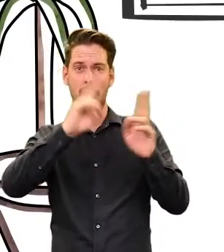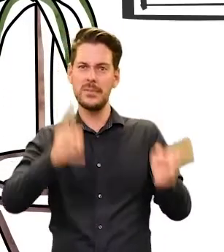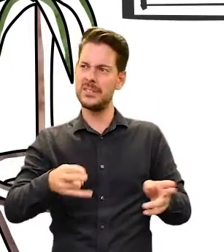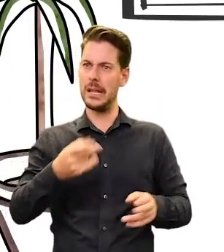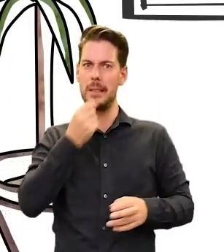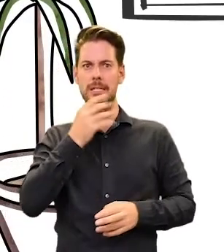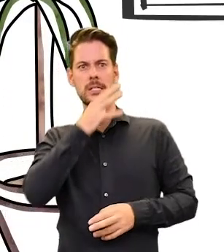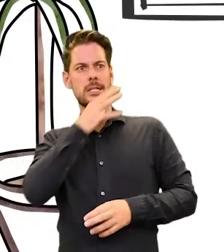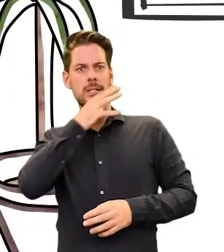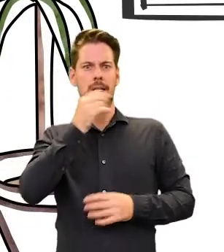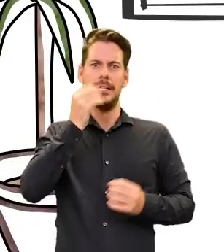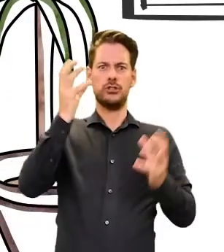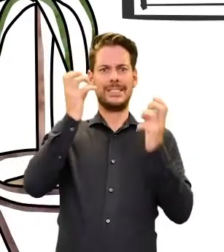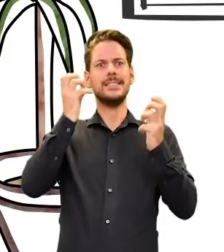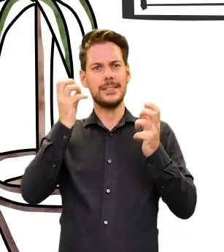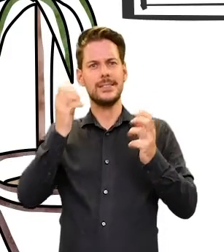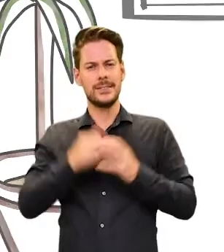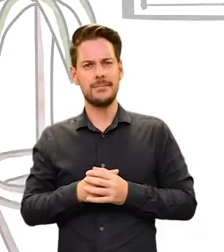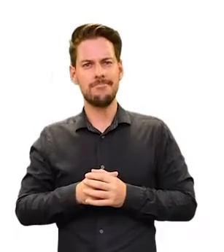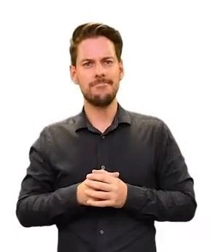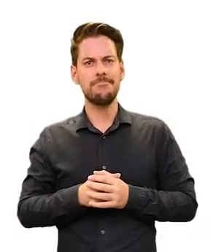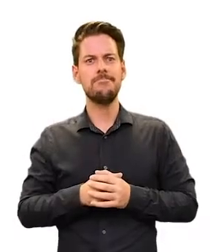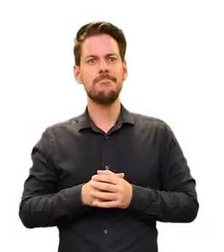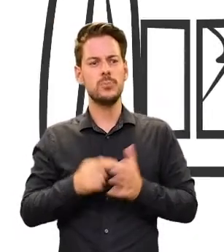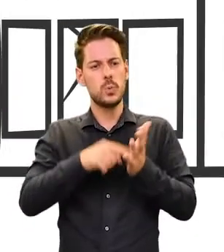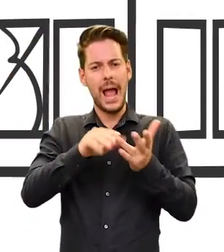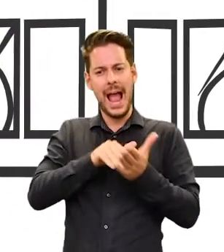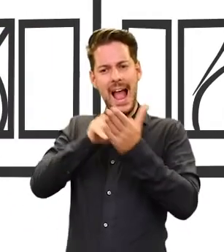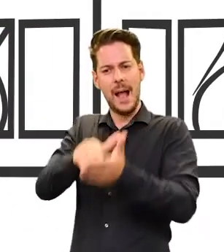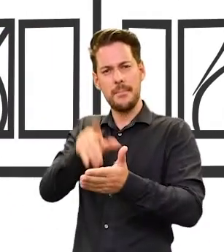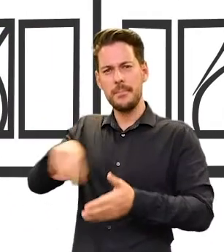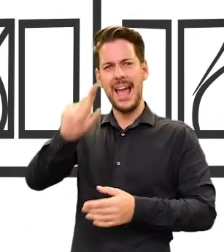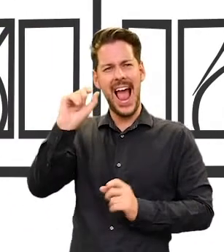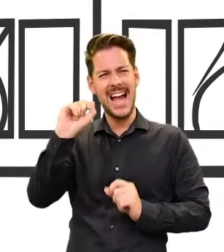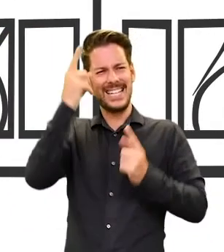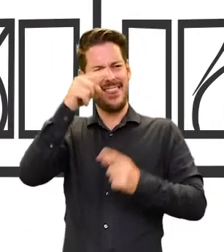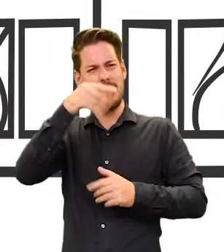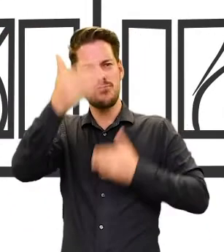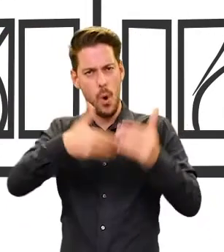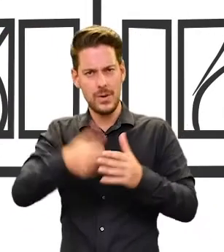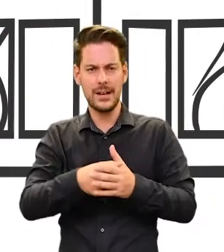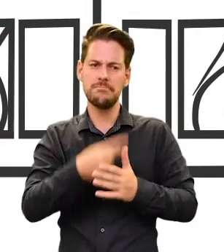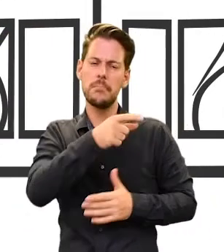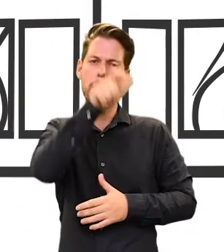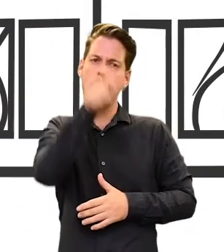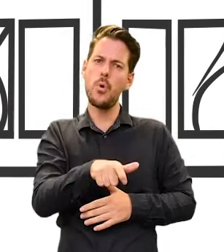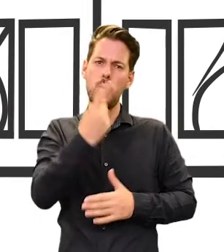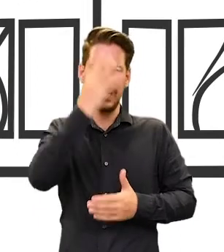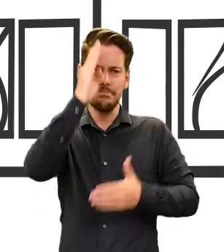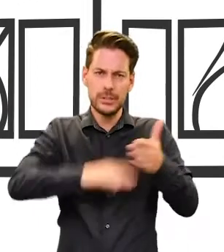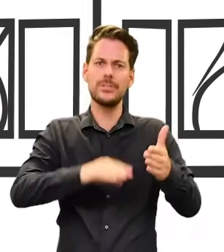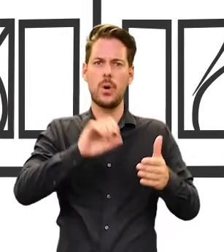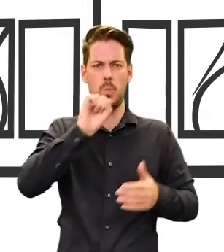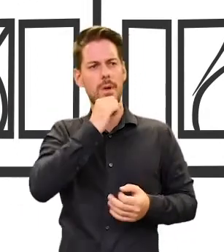an unfamiliar and stressful process. To assist you in understanding the process, an experienced Transport and Main Roads